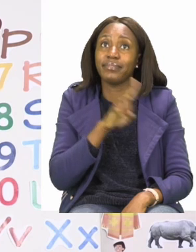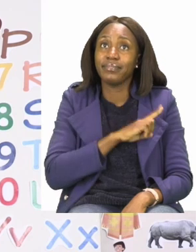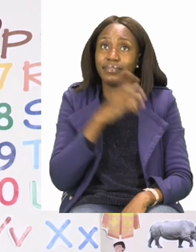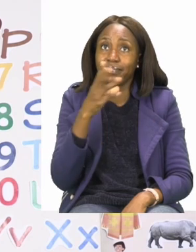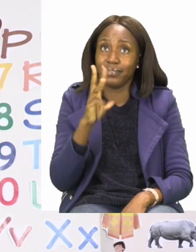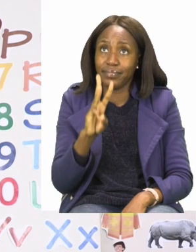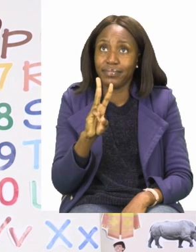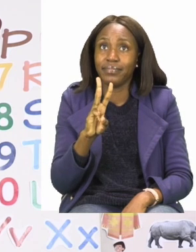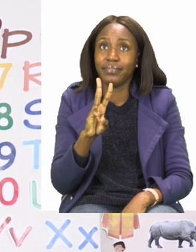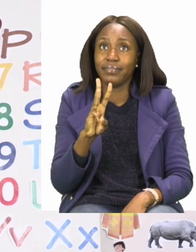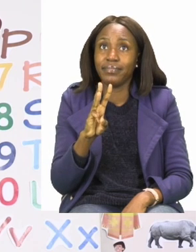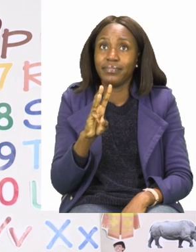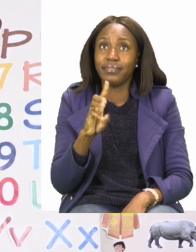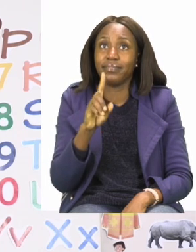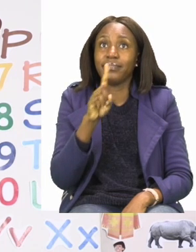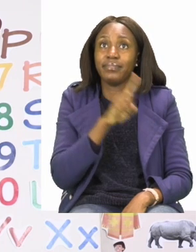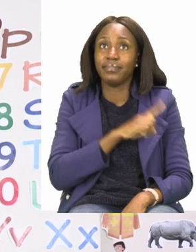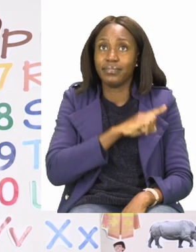16,